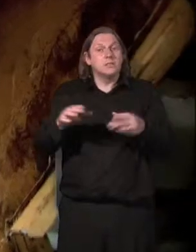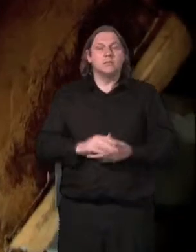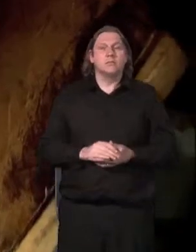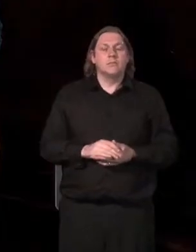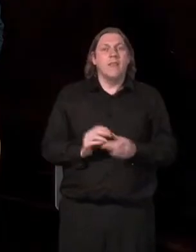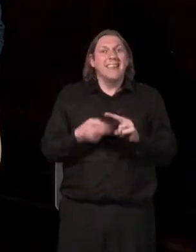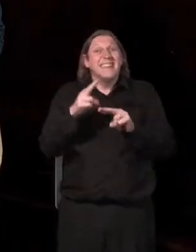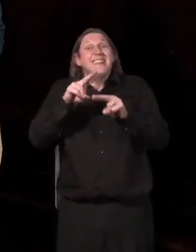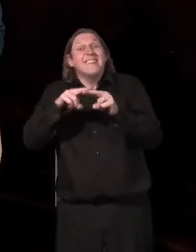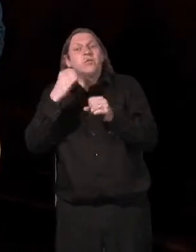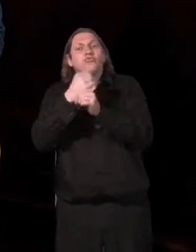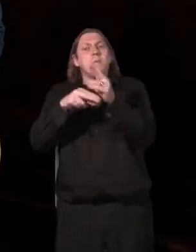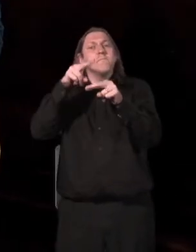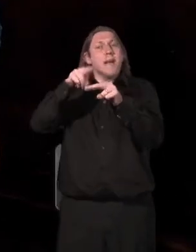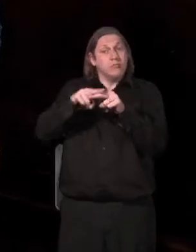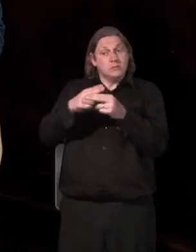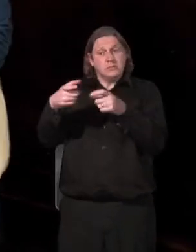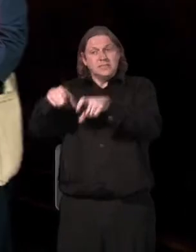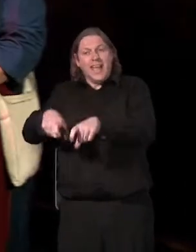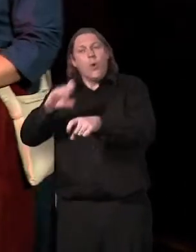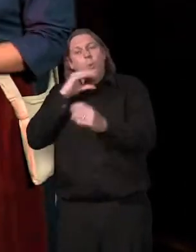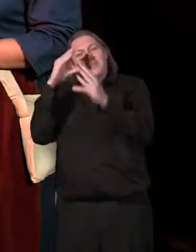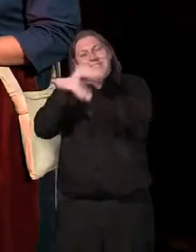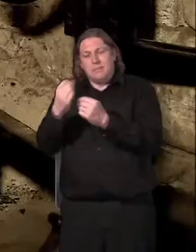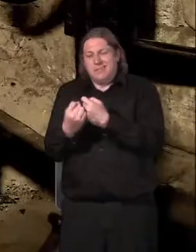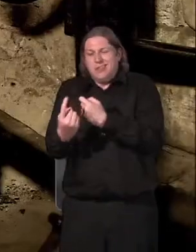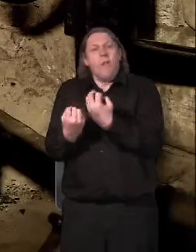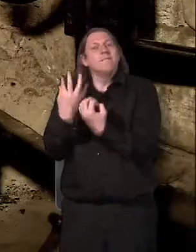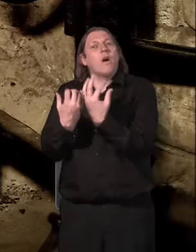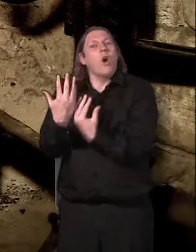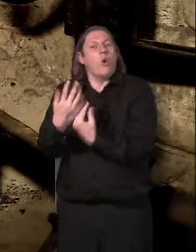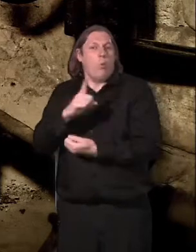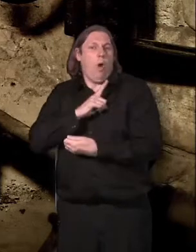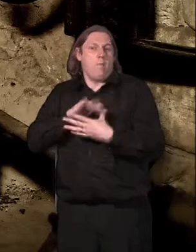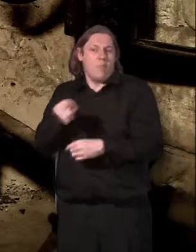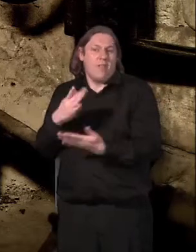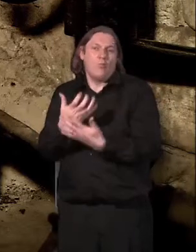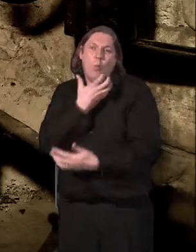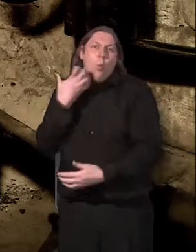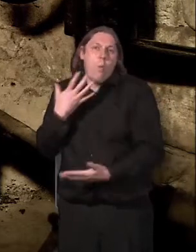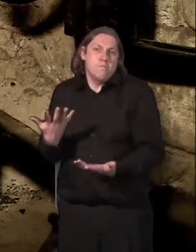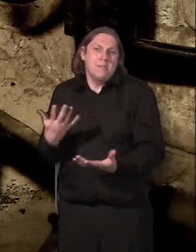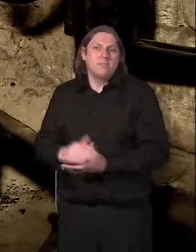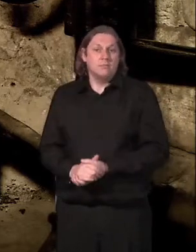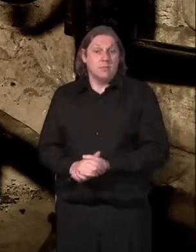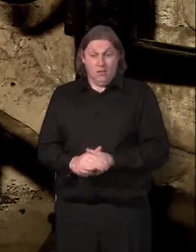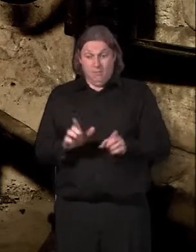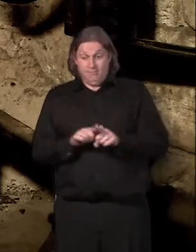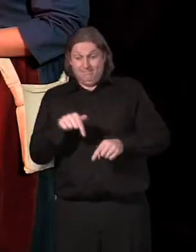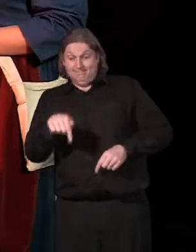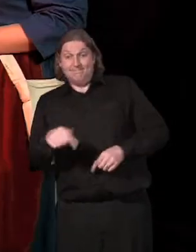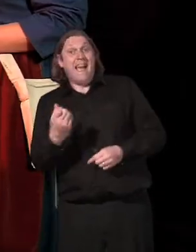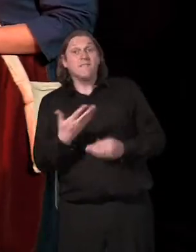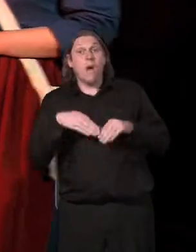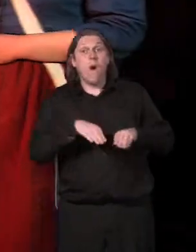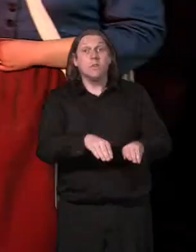If Grandma and Grandad were staying, they would sleep here beside the fire. After all, it is the warmest place in the house. As you can